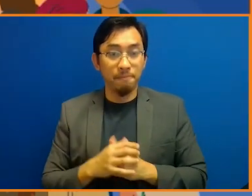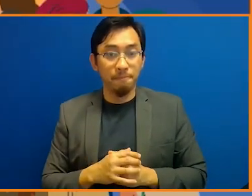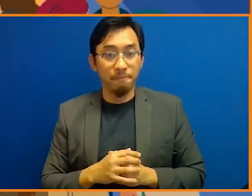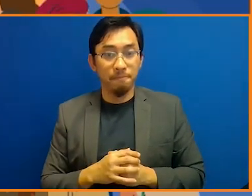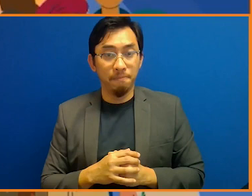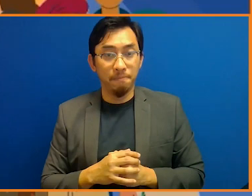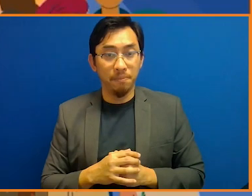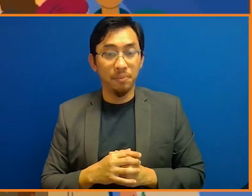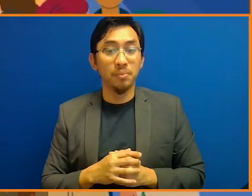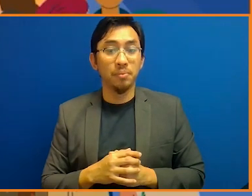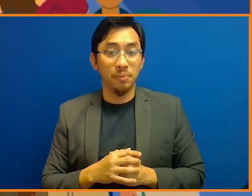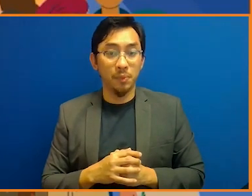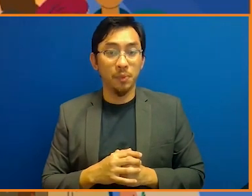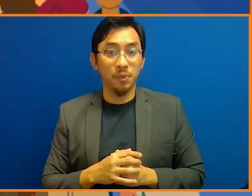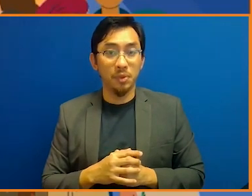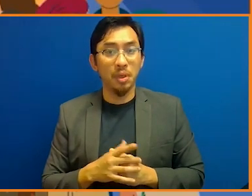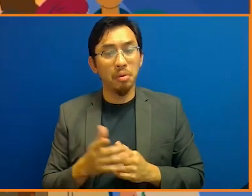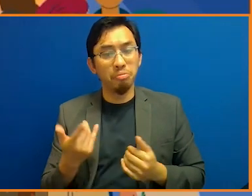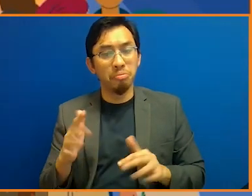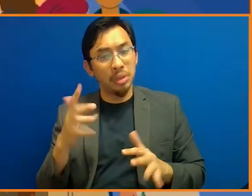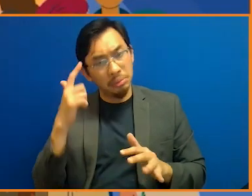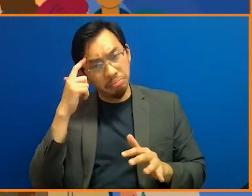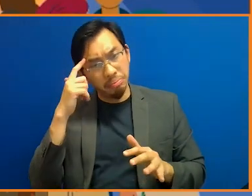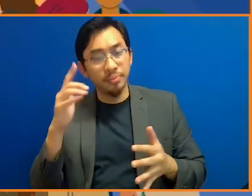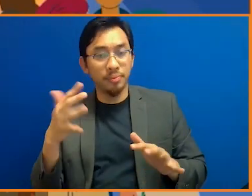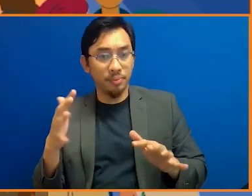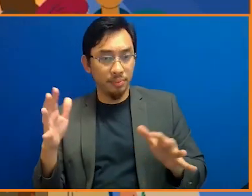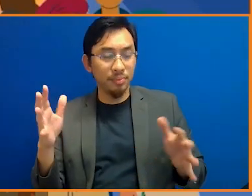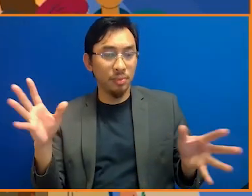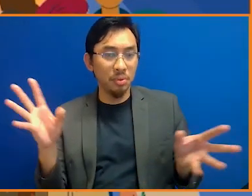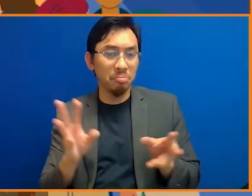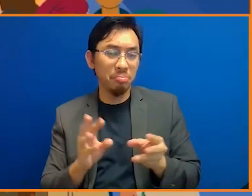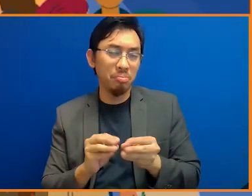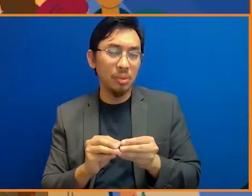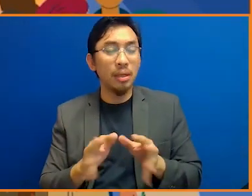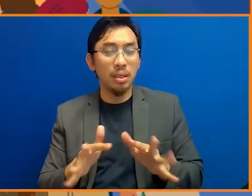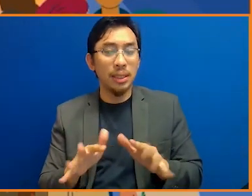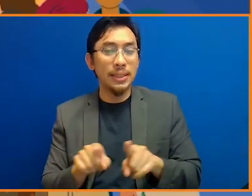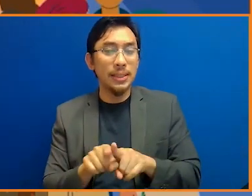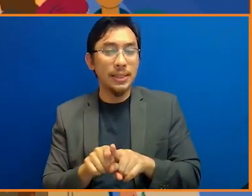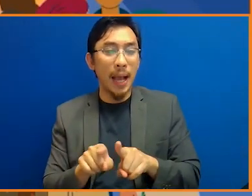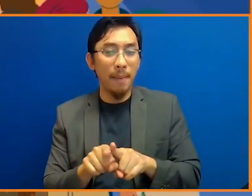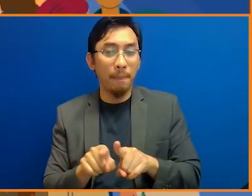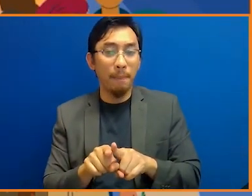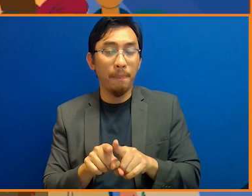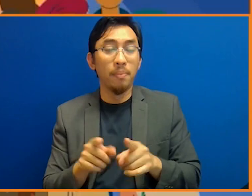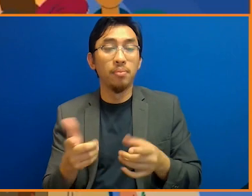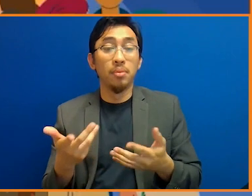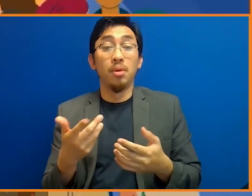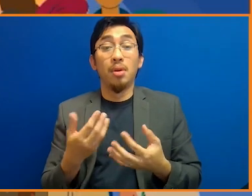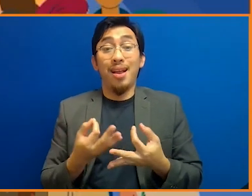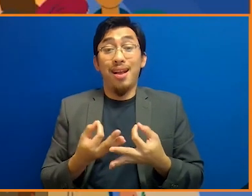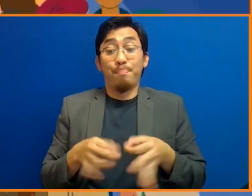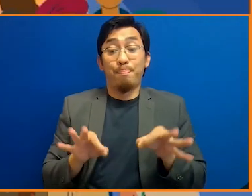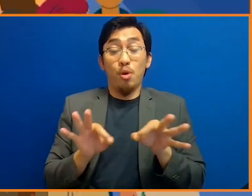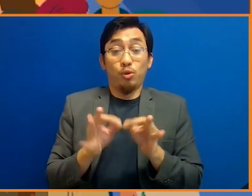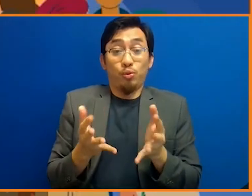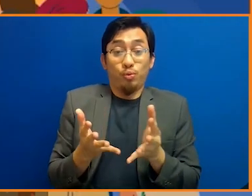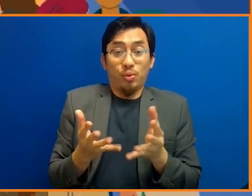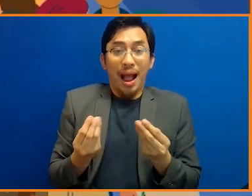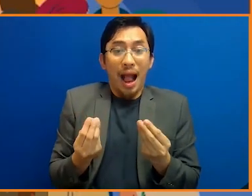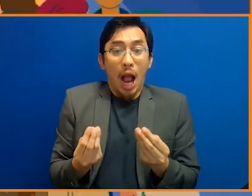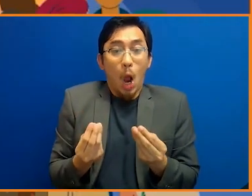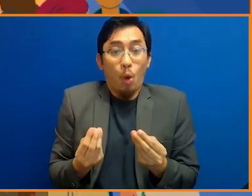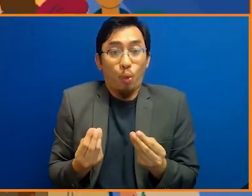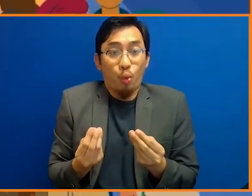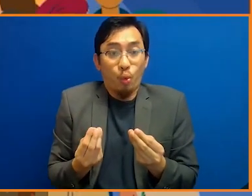largely underestimate, but in some area was about the same. So it depends on the location, but that is